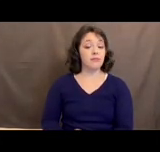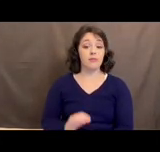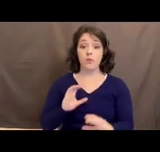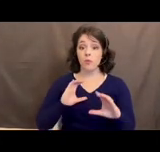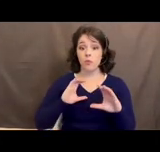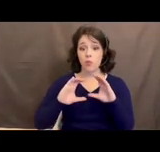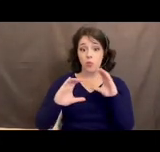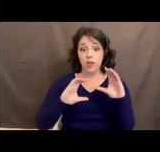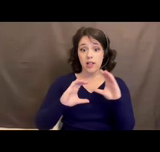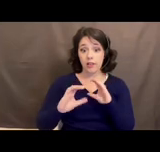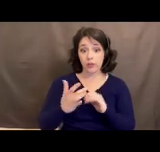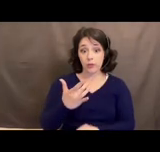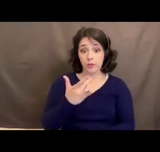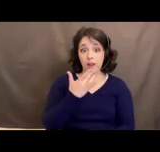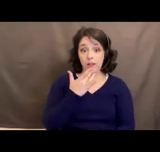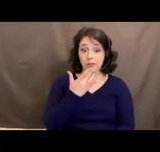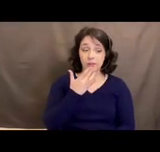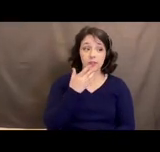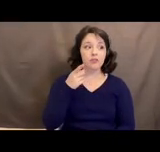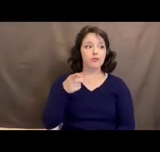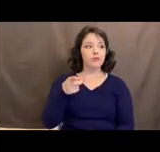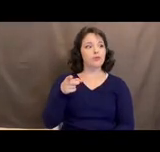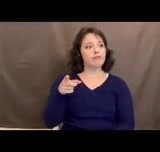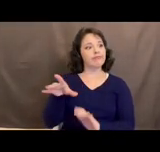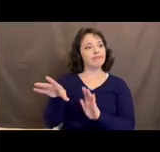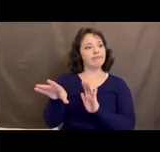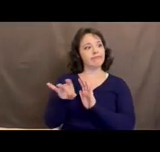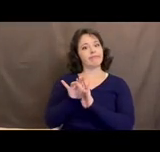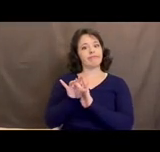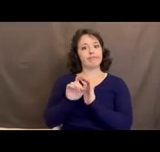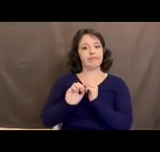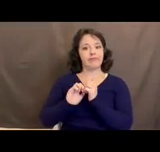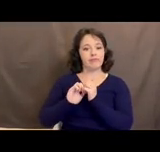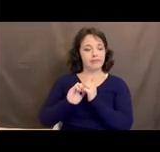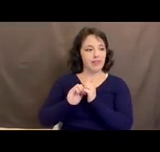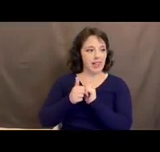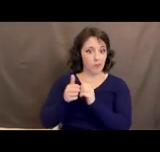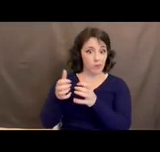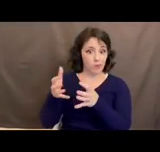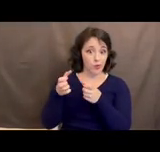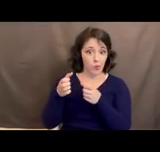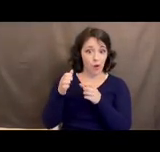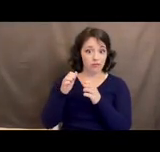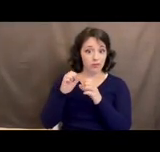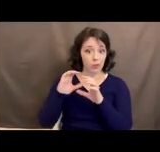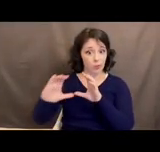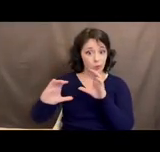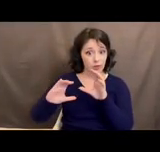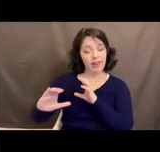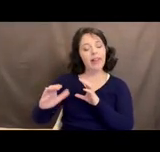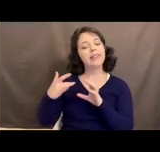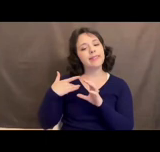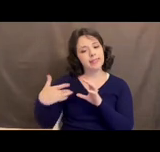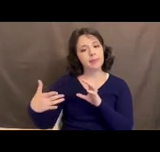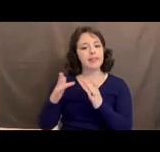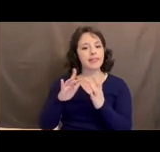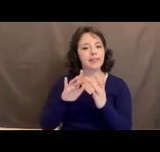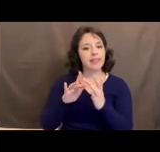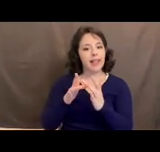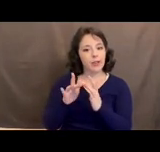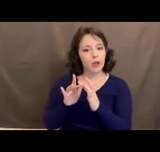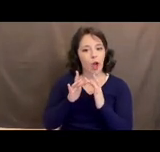Communications preferences, you get to select. The organizations can choose. Most organizations choose the electronic options, but they